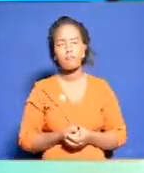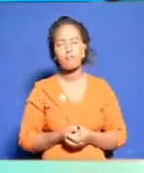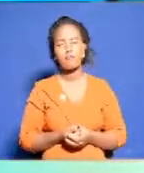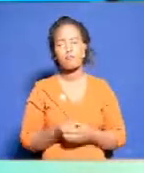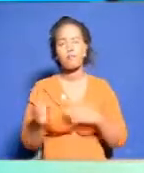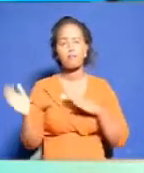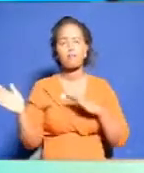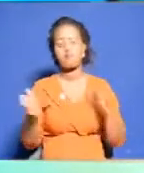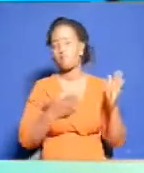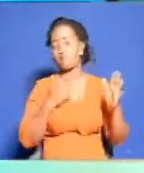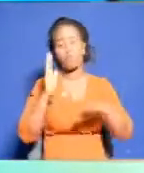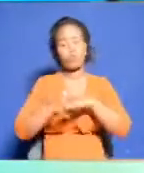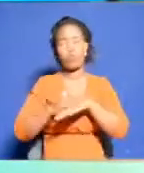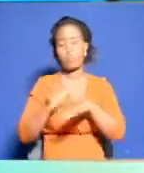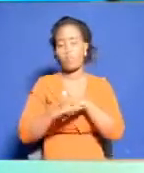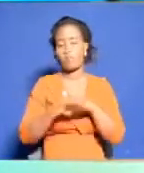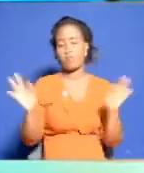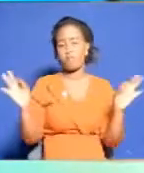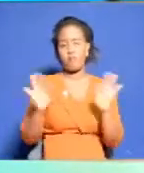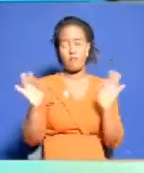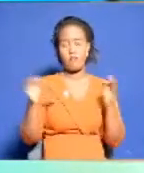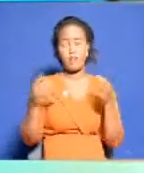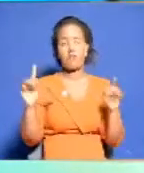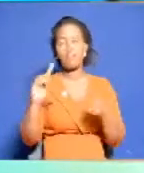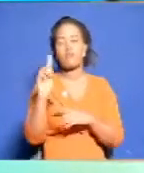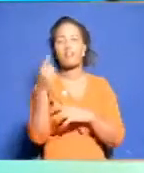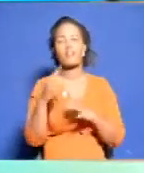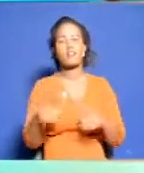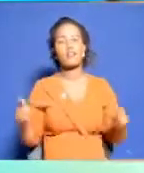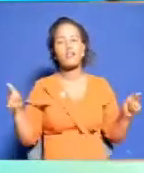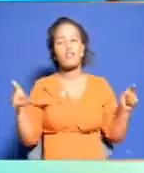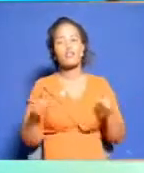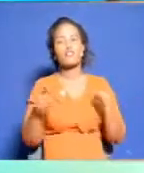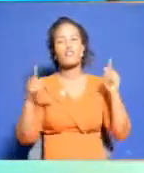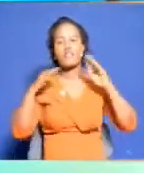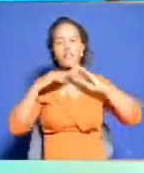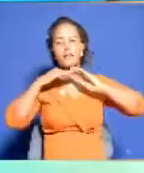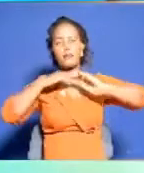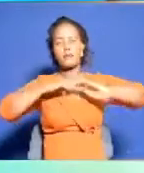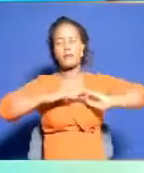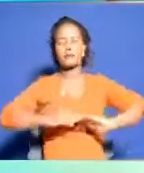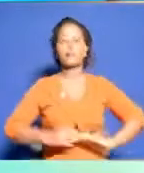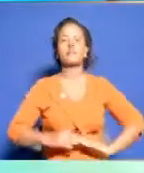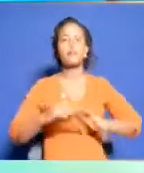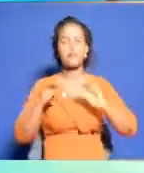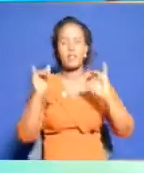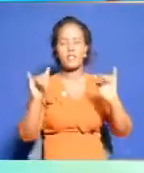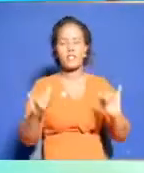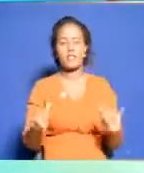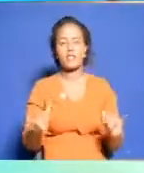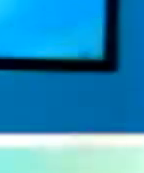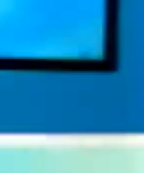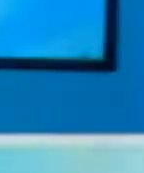Initiative there. We are taking our first commercial break. We'll be back with more, including business and sports news. Stay with us.